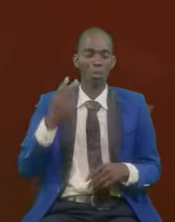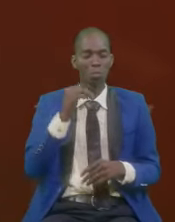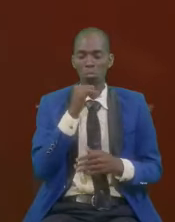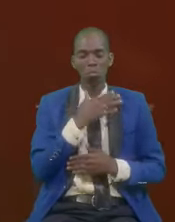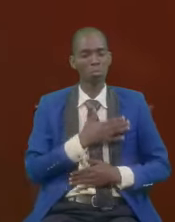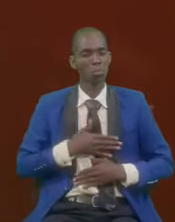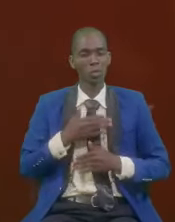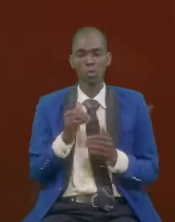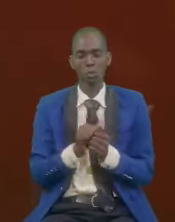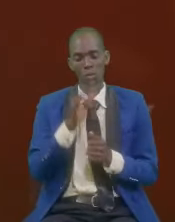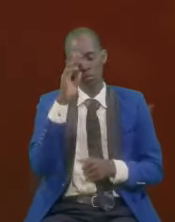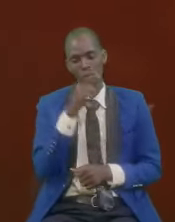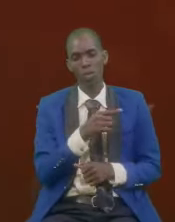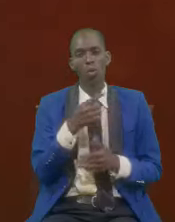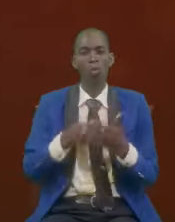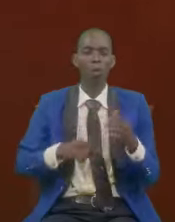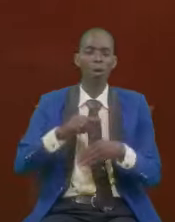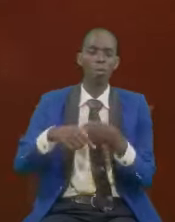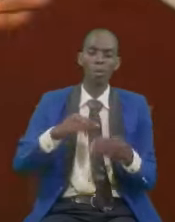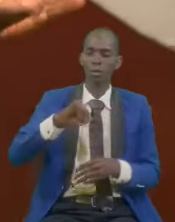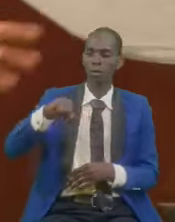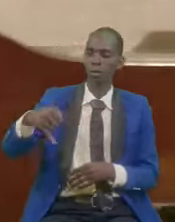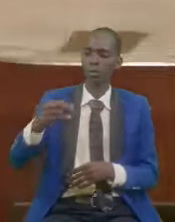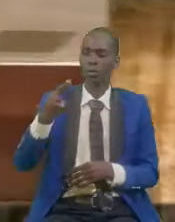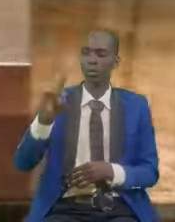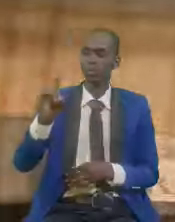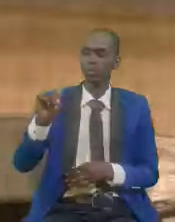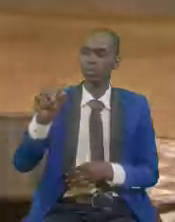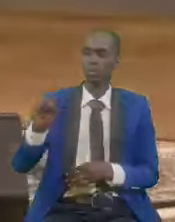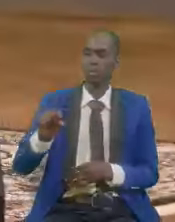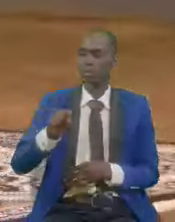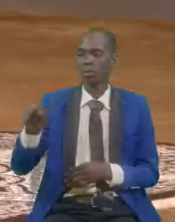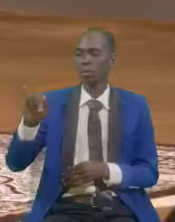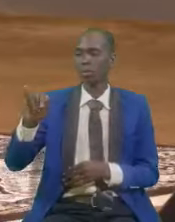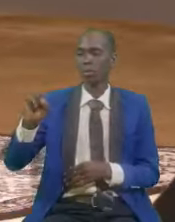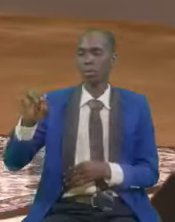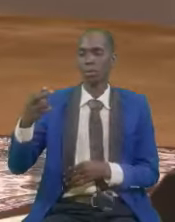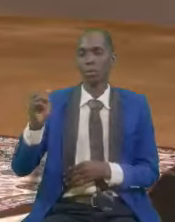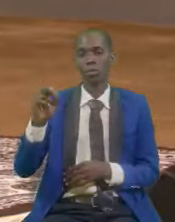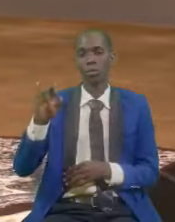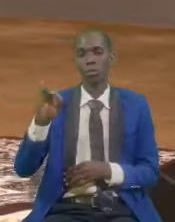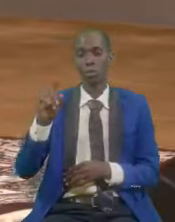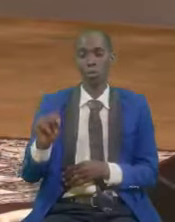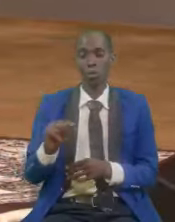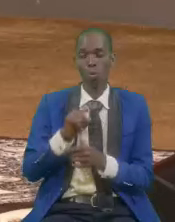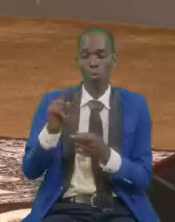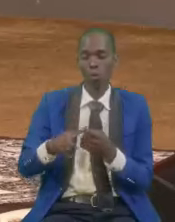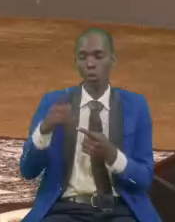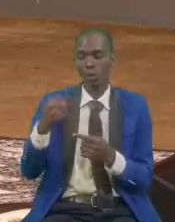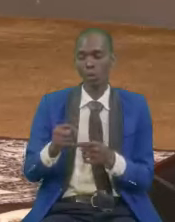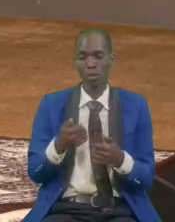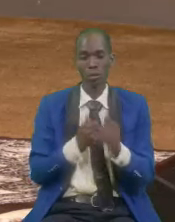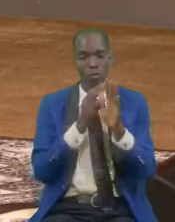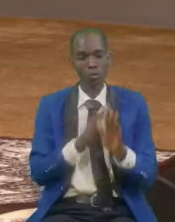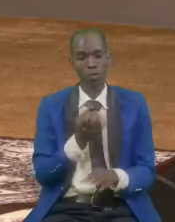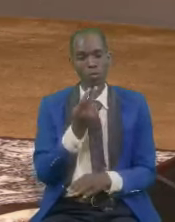with him. Judas Iscariot, when he went out two by two, he also went out, and there was no failure.